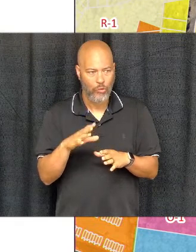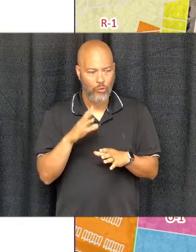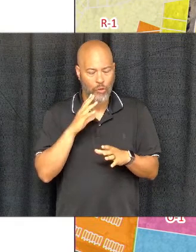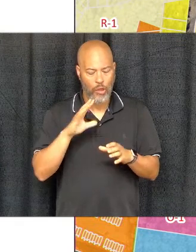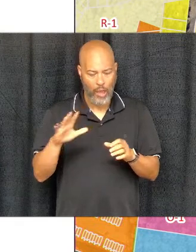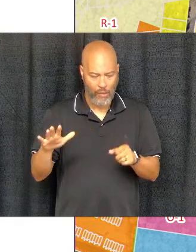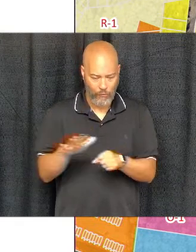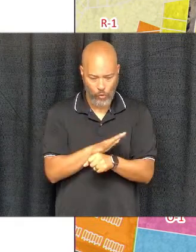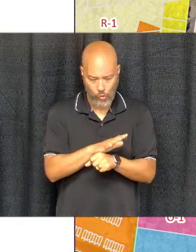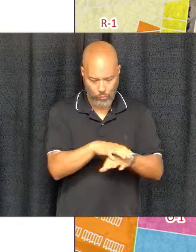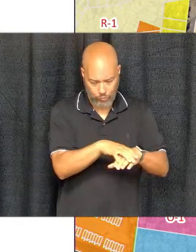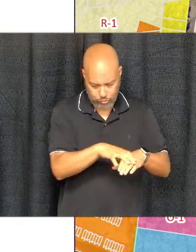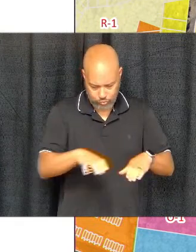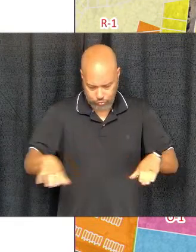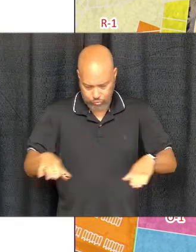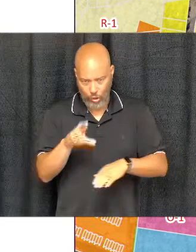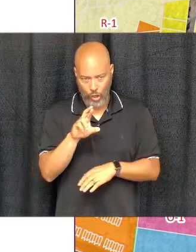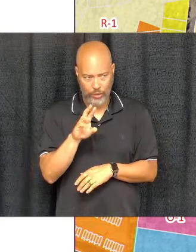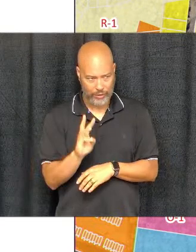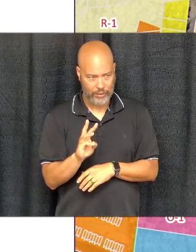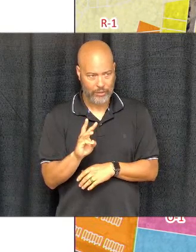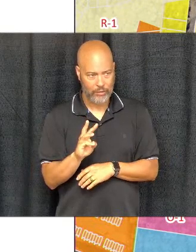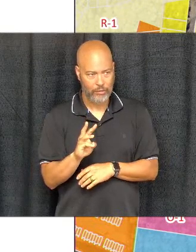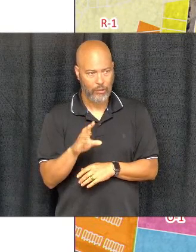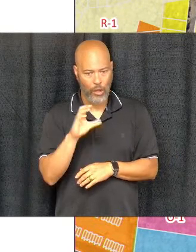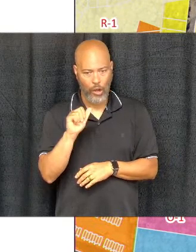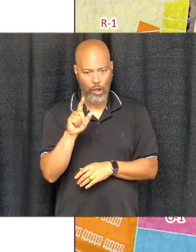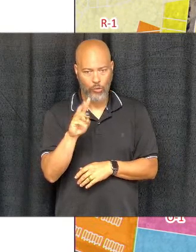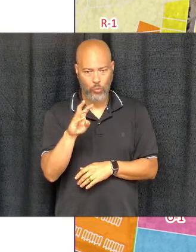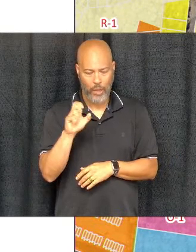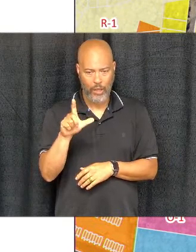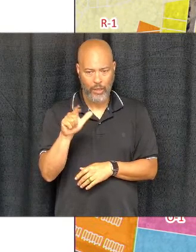entire block face there of Caldwell Lane.